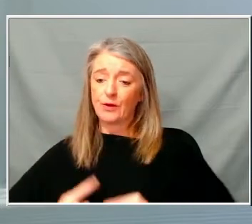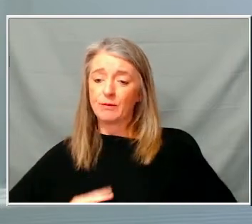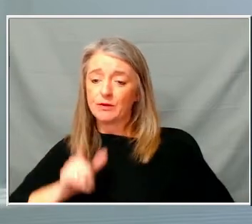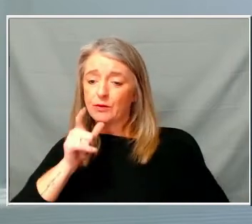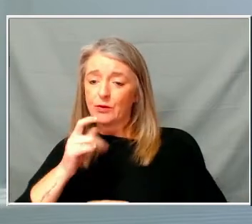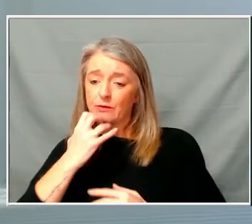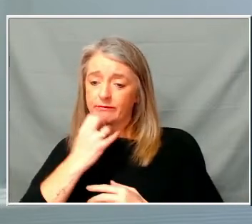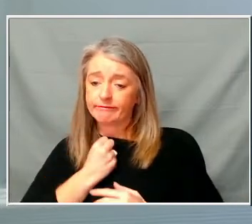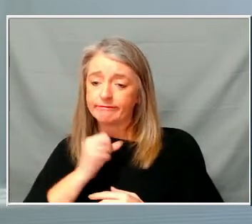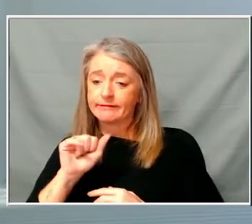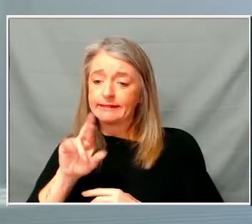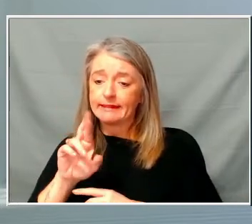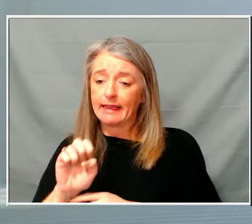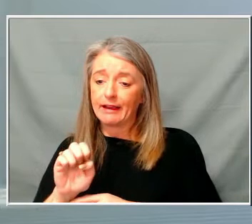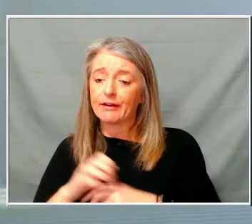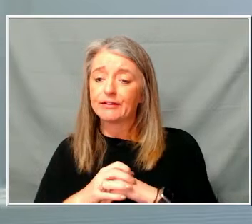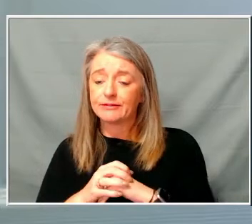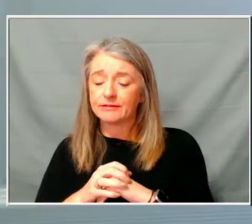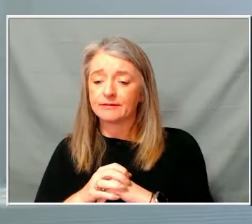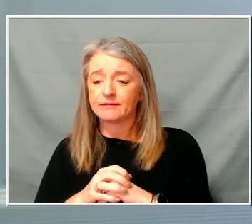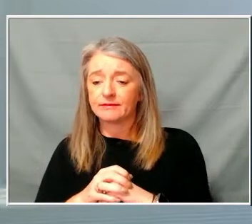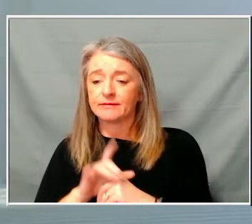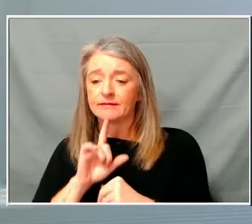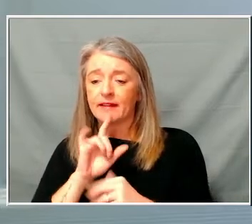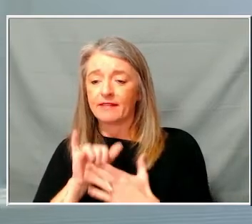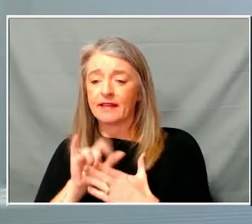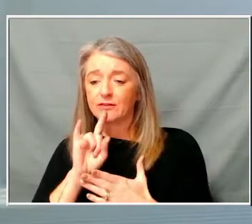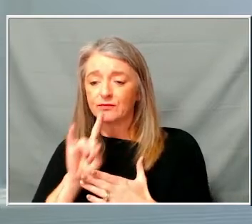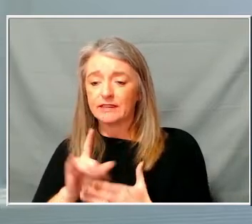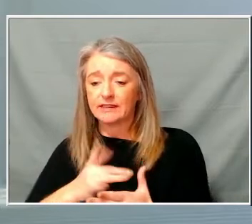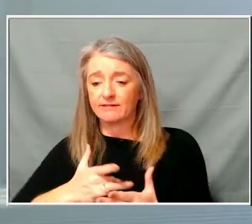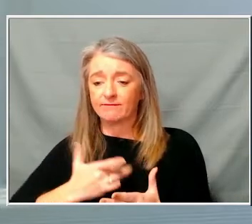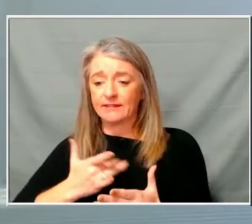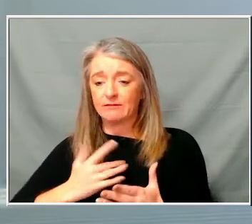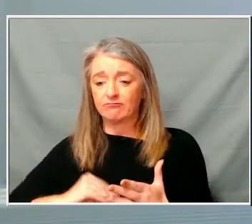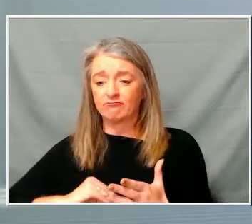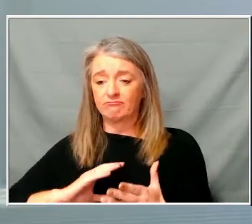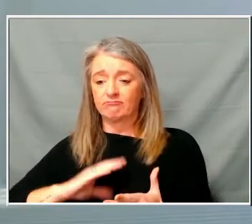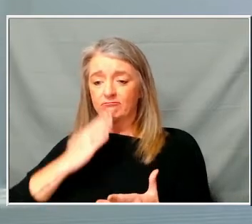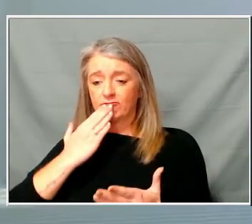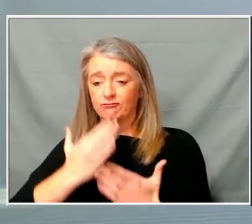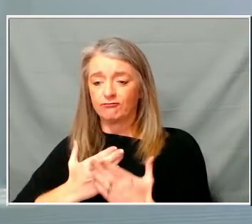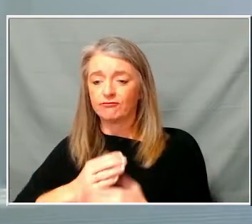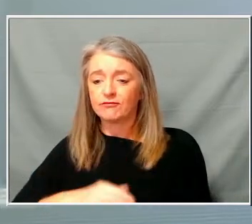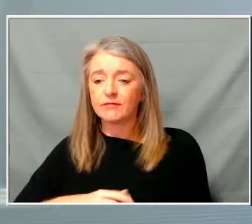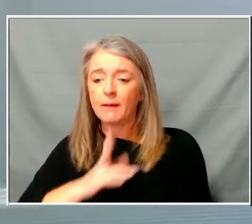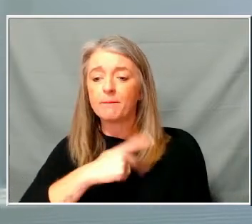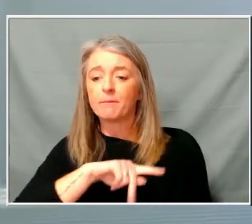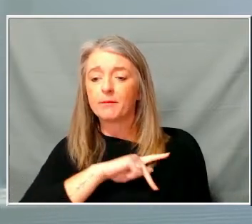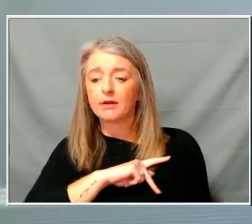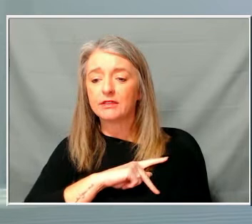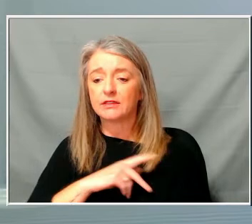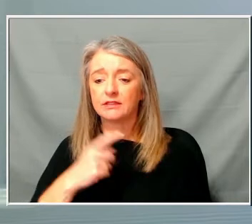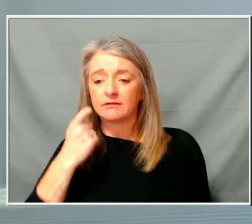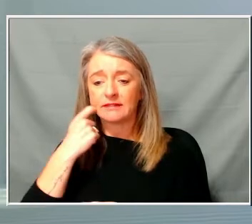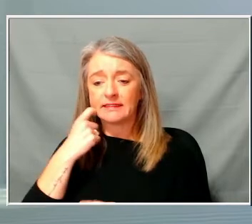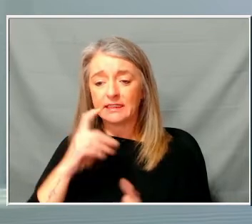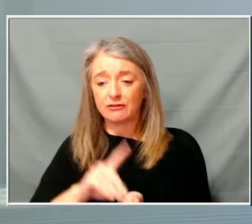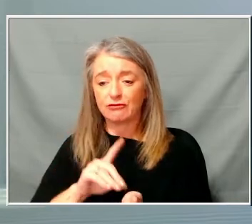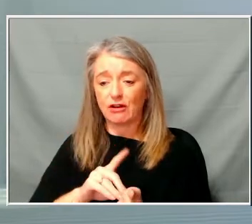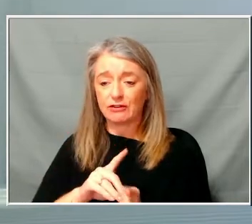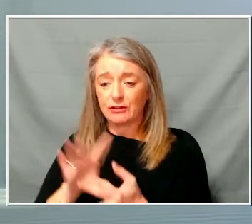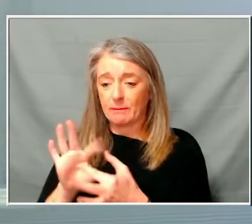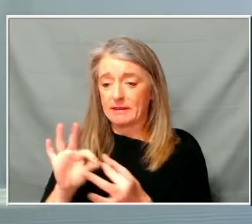care, that's what I get out of it. I personally, what Dr. Nawalnik was saying,